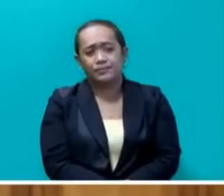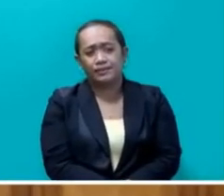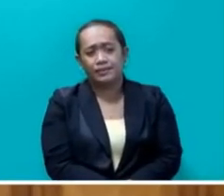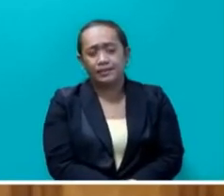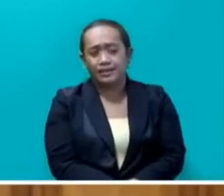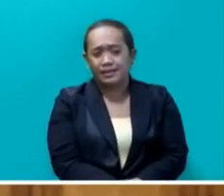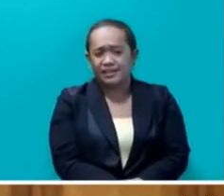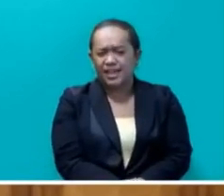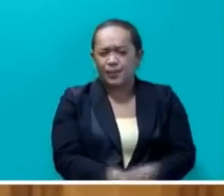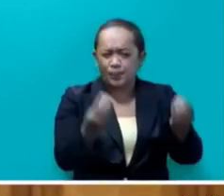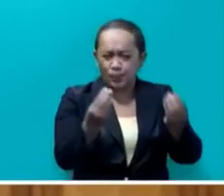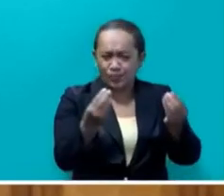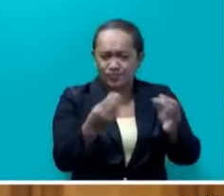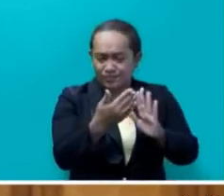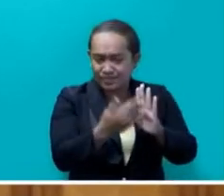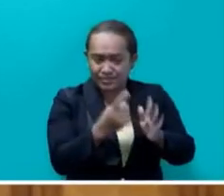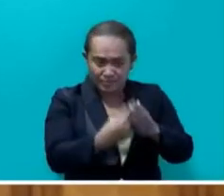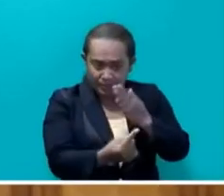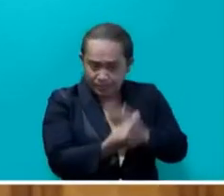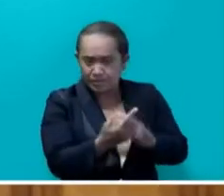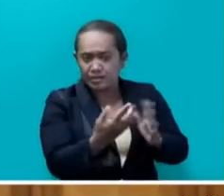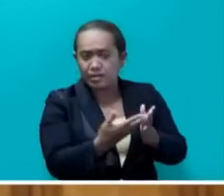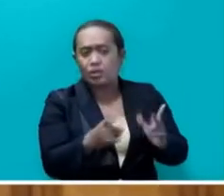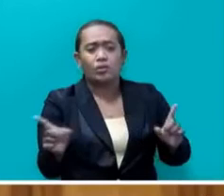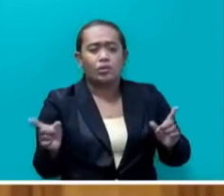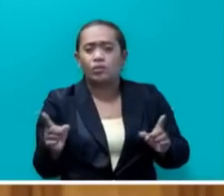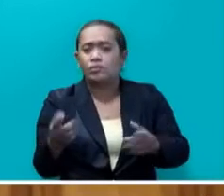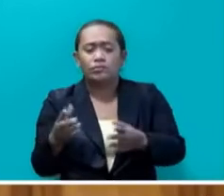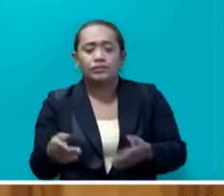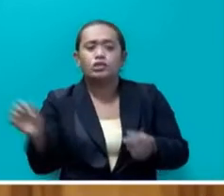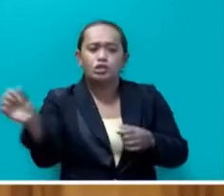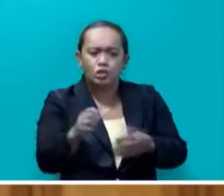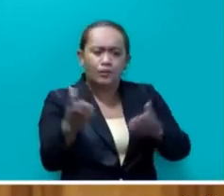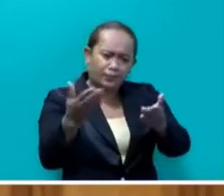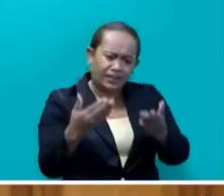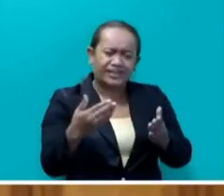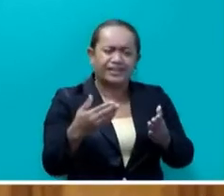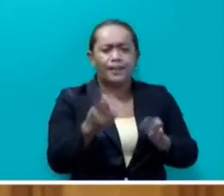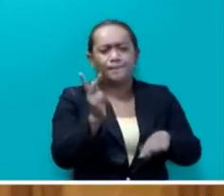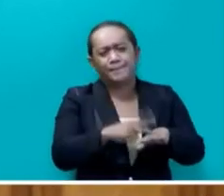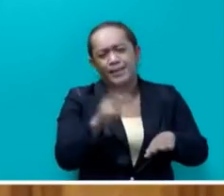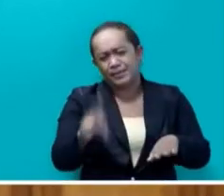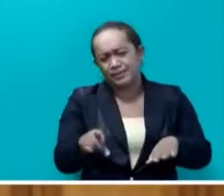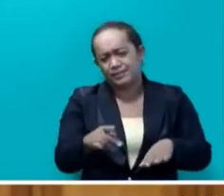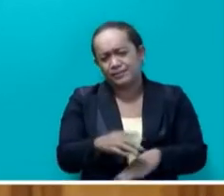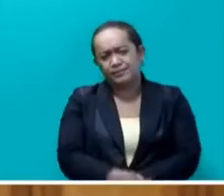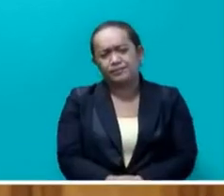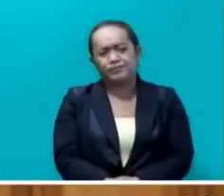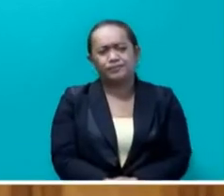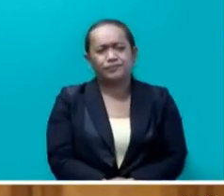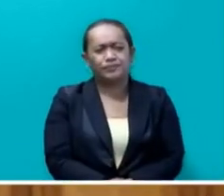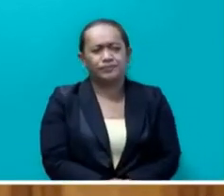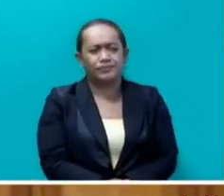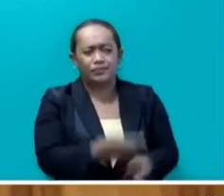far-reaching consequences, Honorable Speaker, and they should have been brought in the proper way into Parliament and